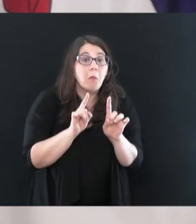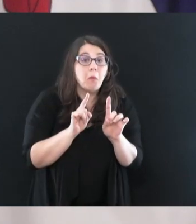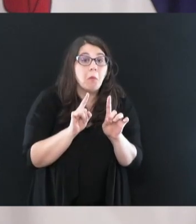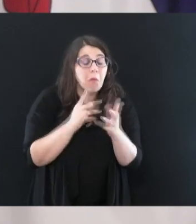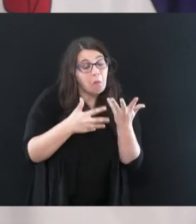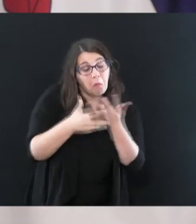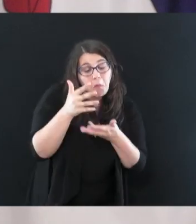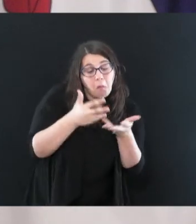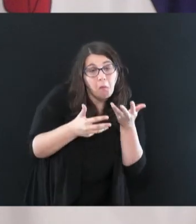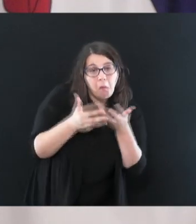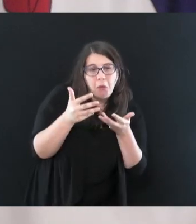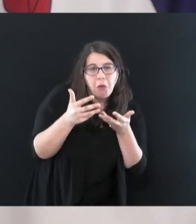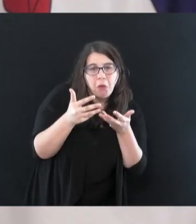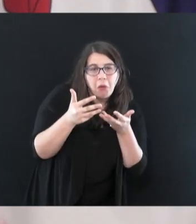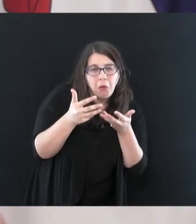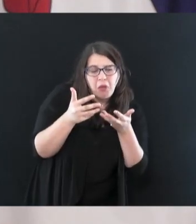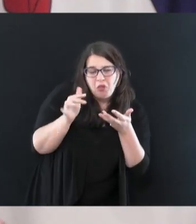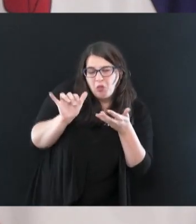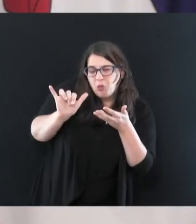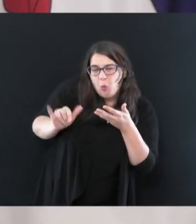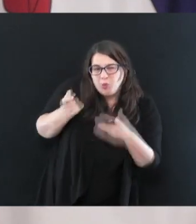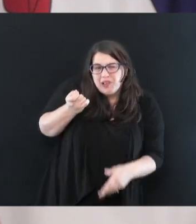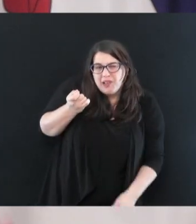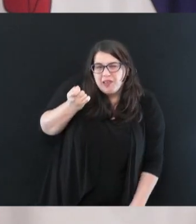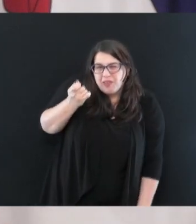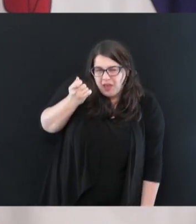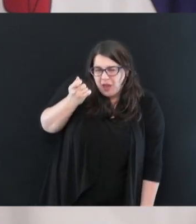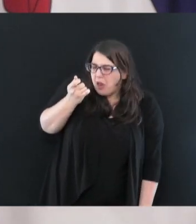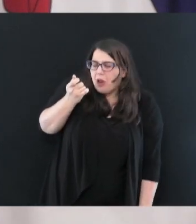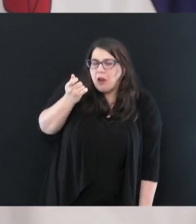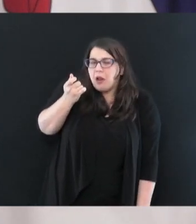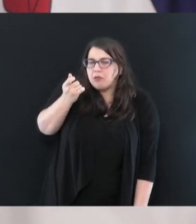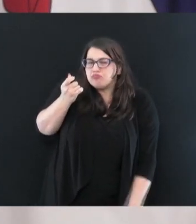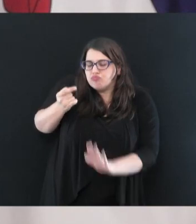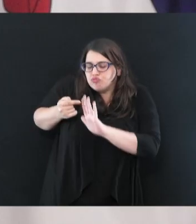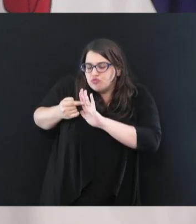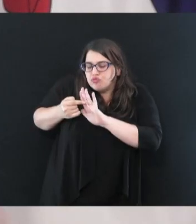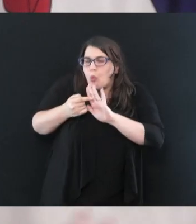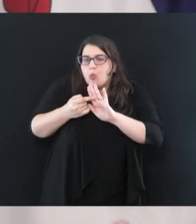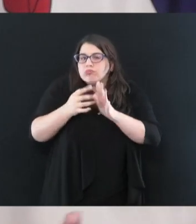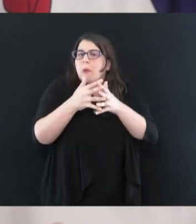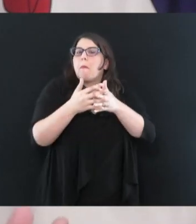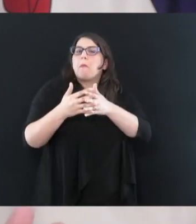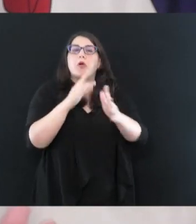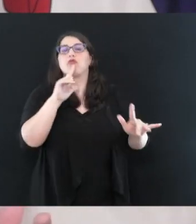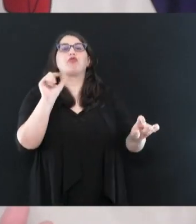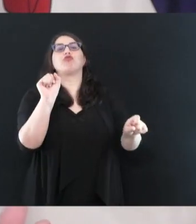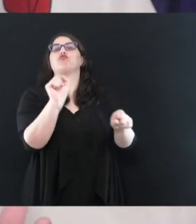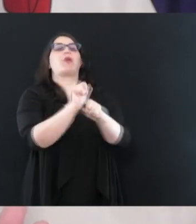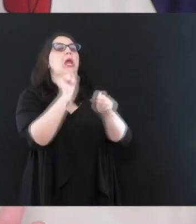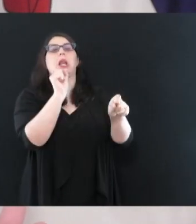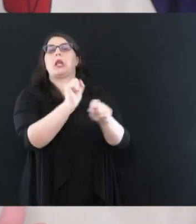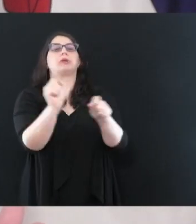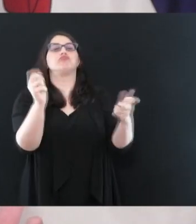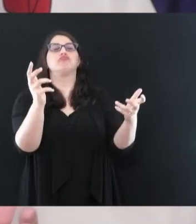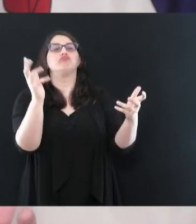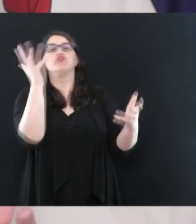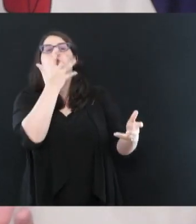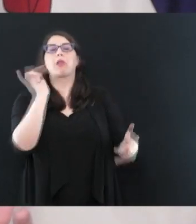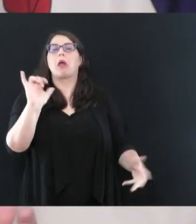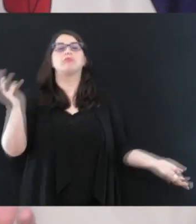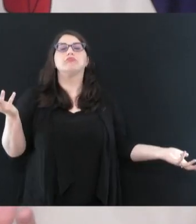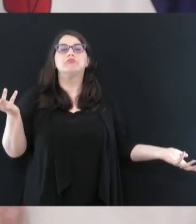just a snapshot of what America really is all the time.